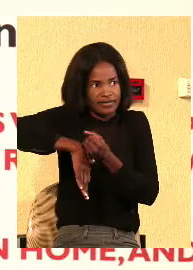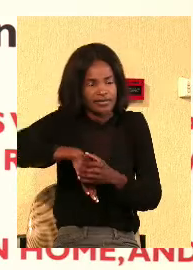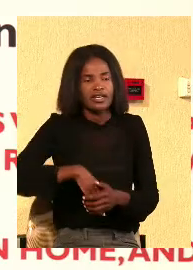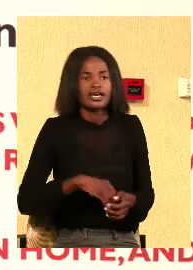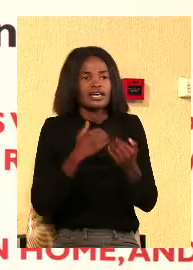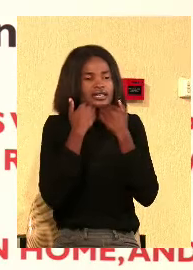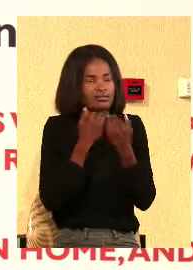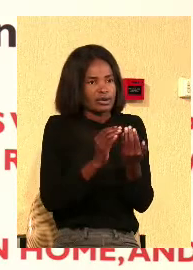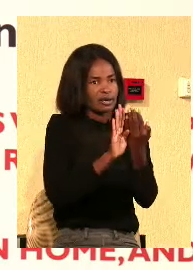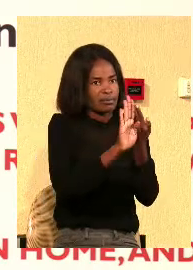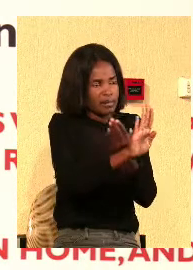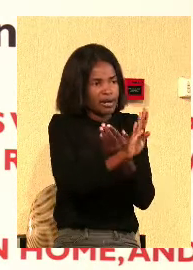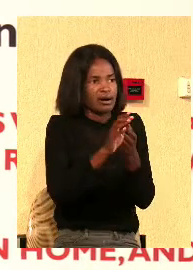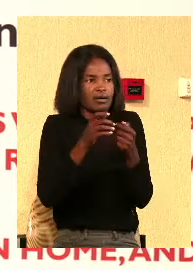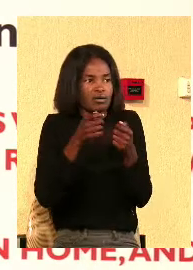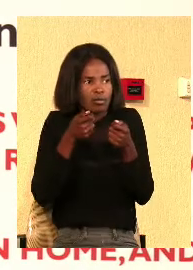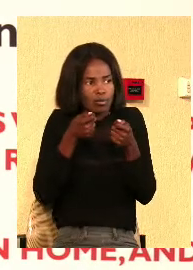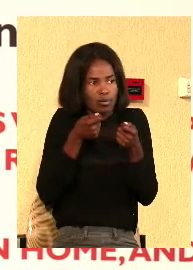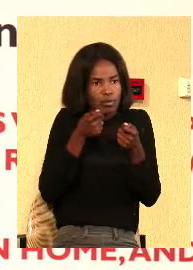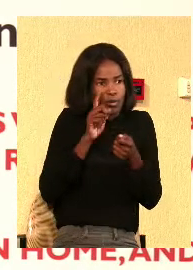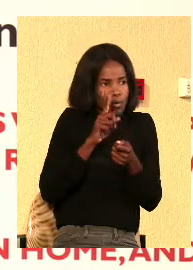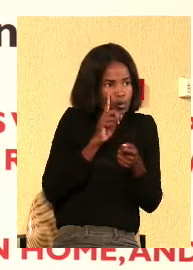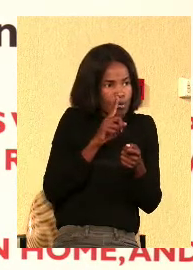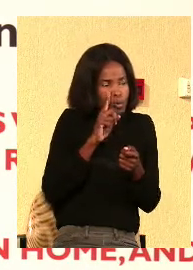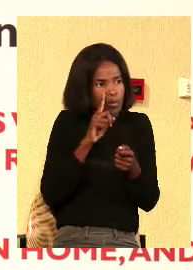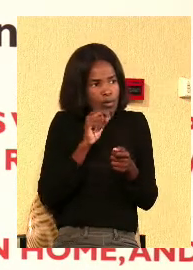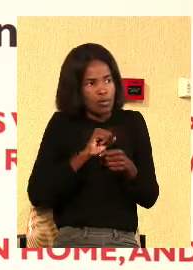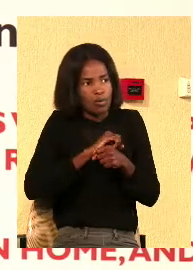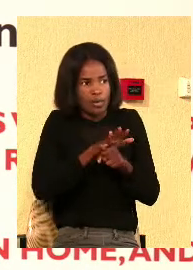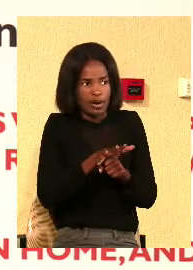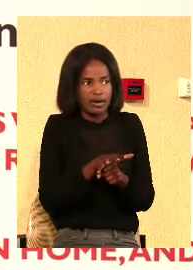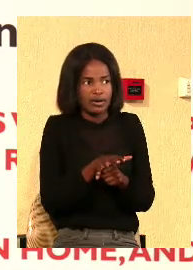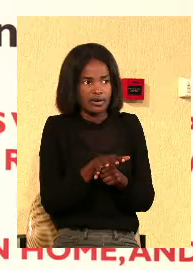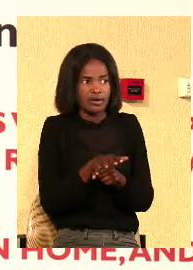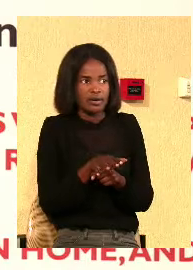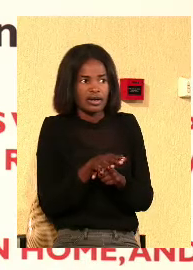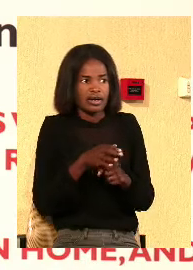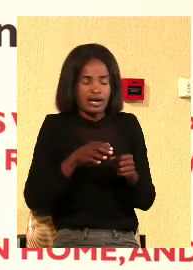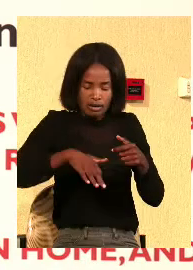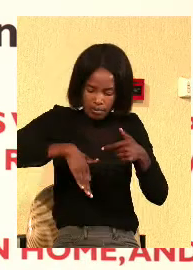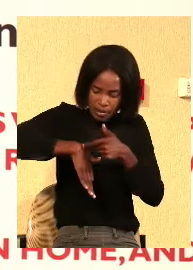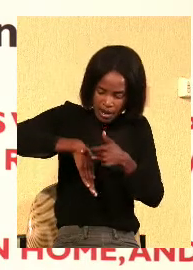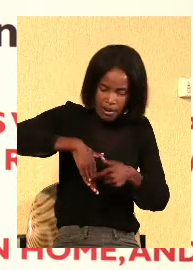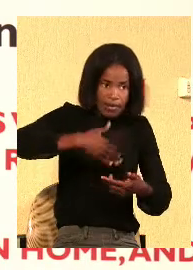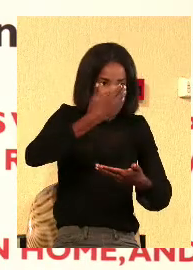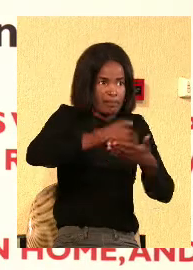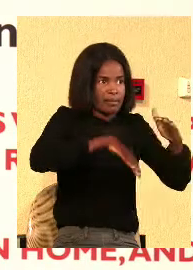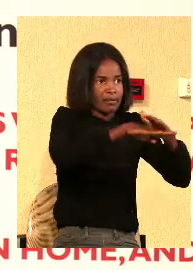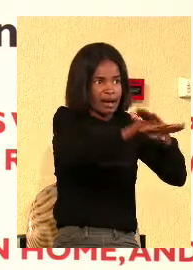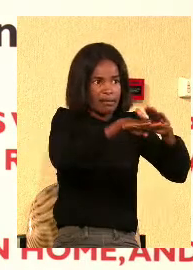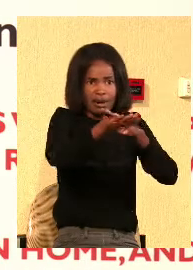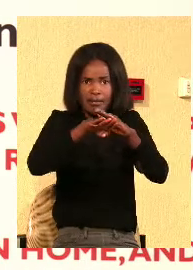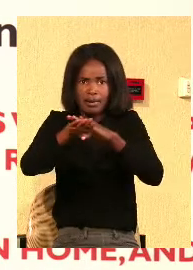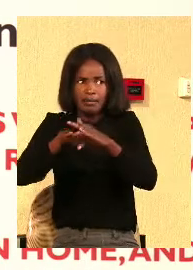Control Committee, or PILA, is sending out a memo to all the regions to